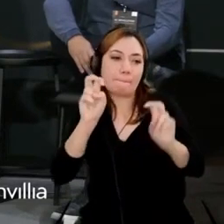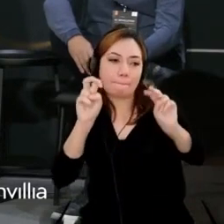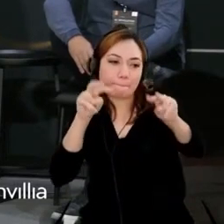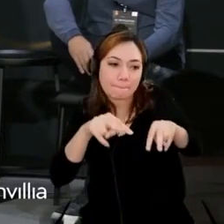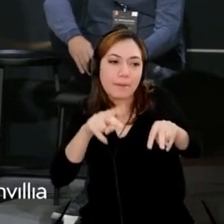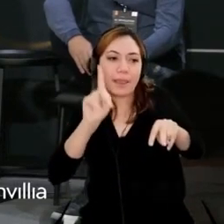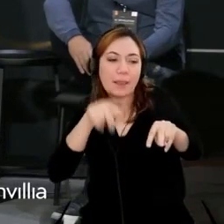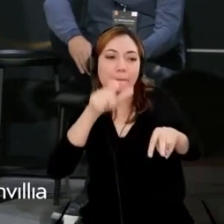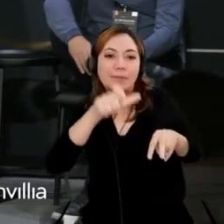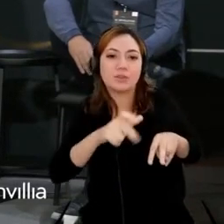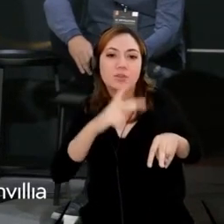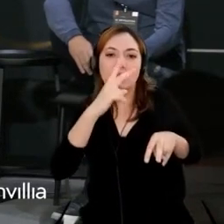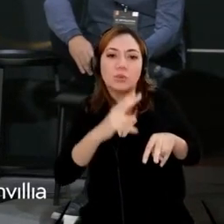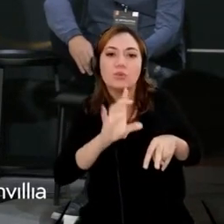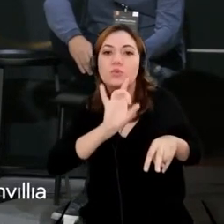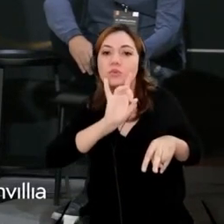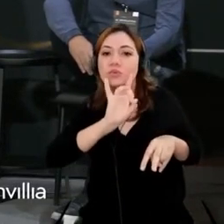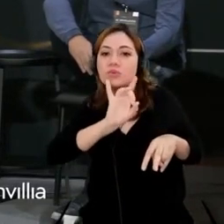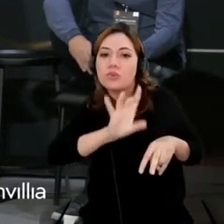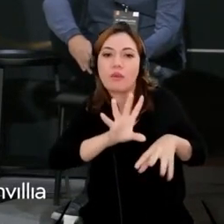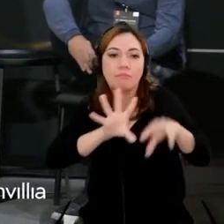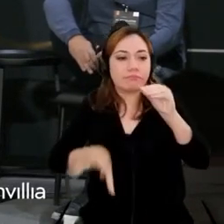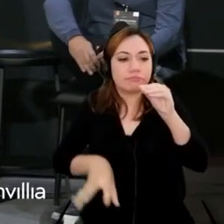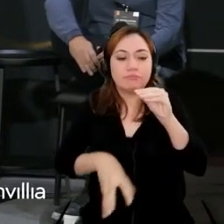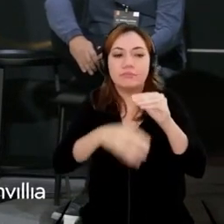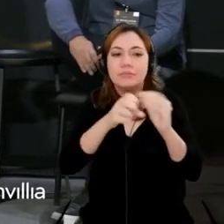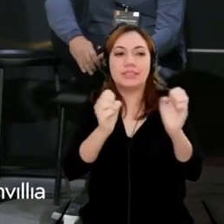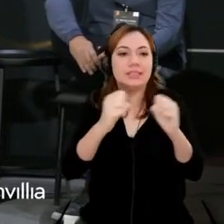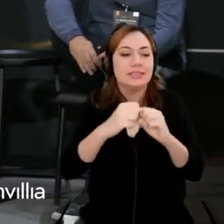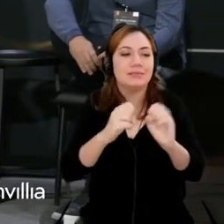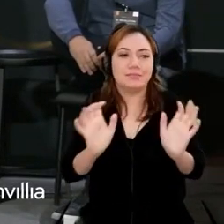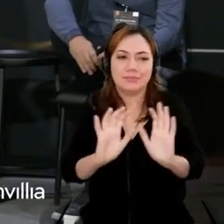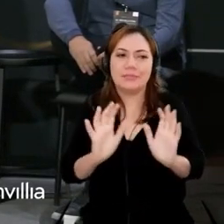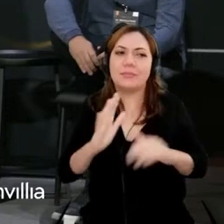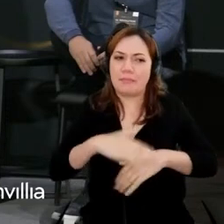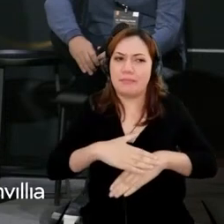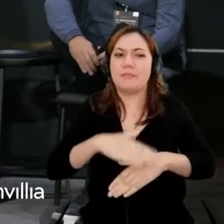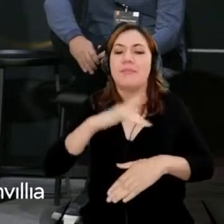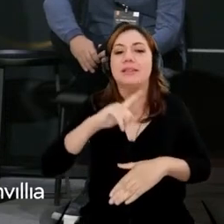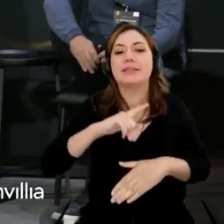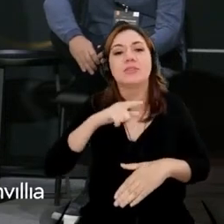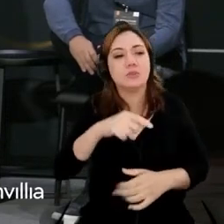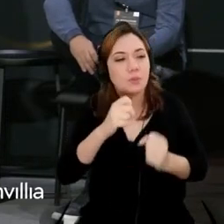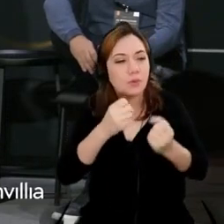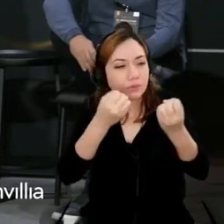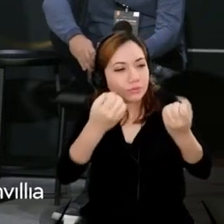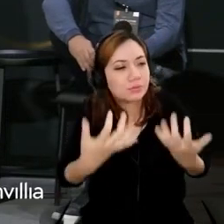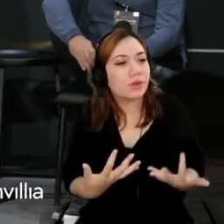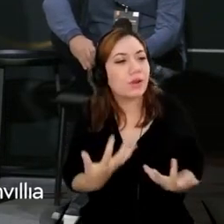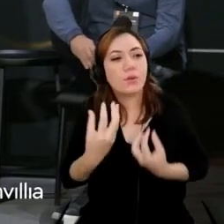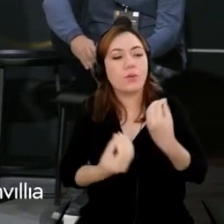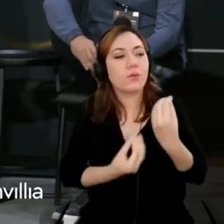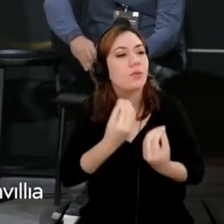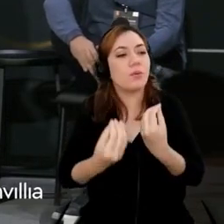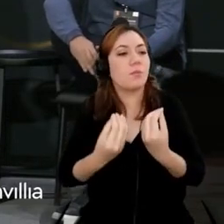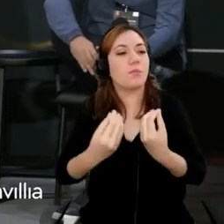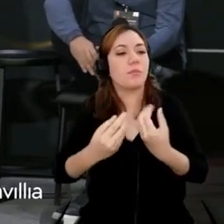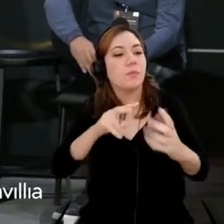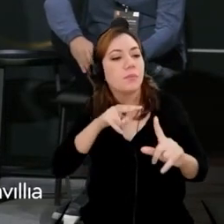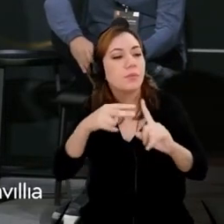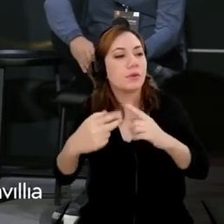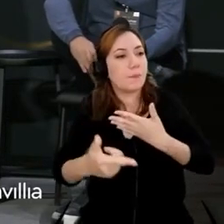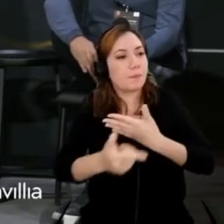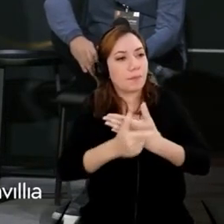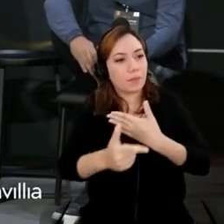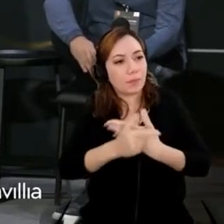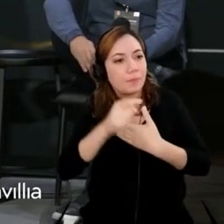much more than that. Can you tell us a little bit about your perspective of the role of CIO and how that's evolved? I know you've experienced